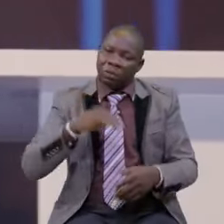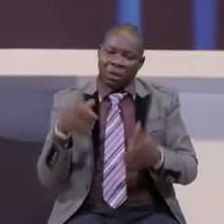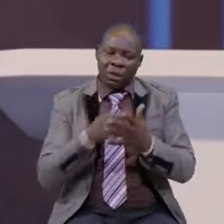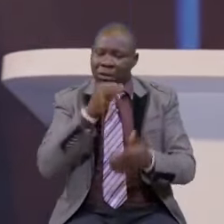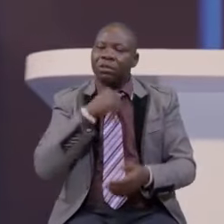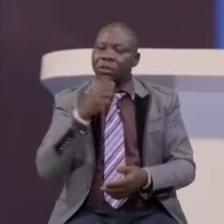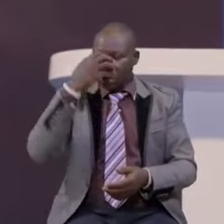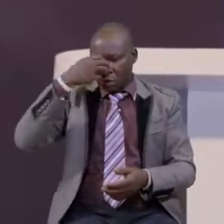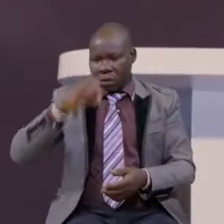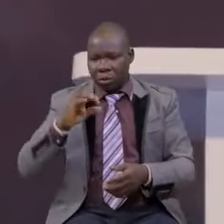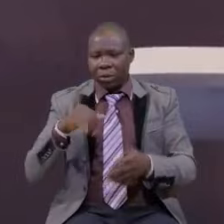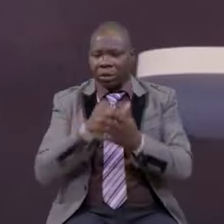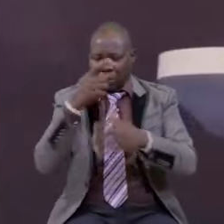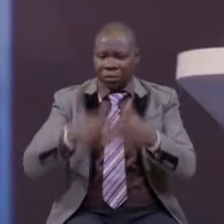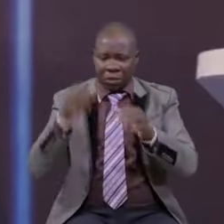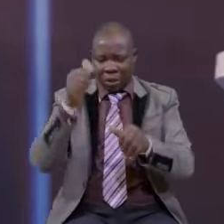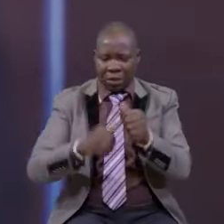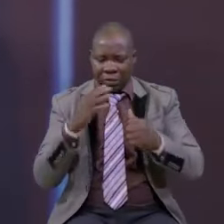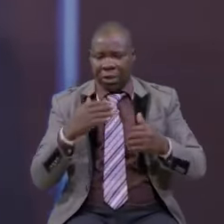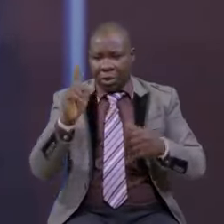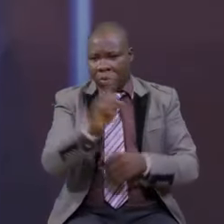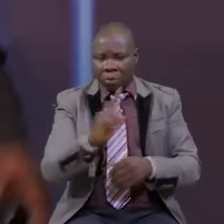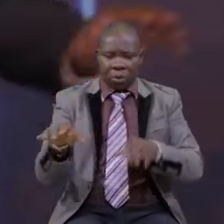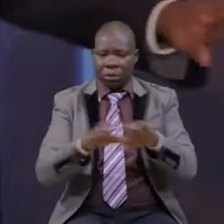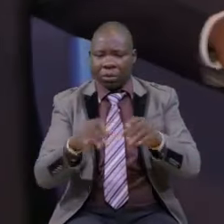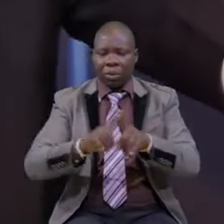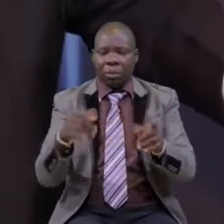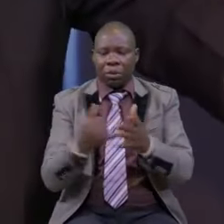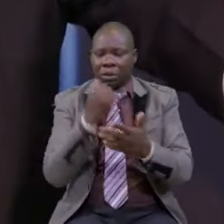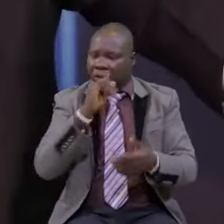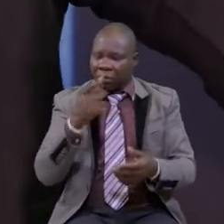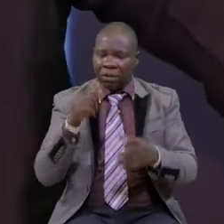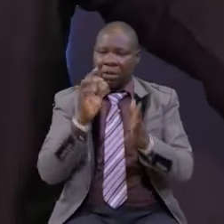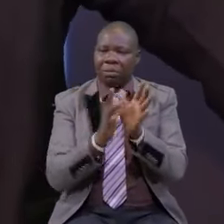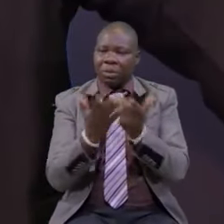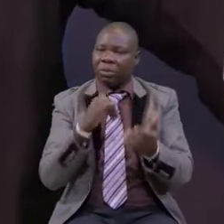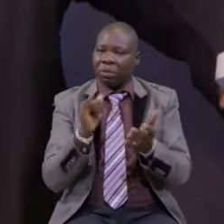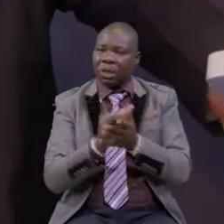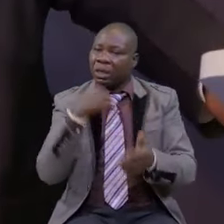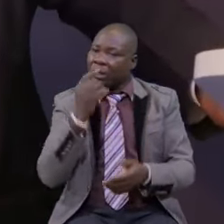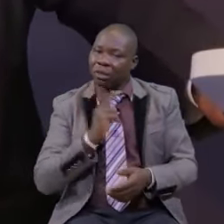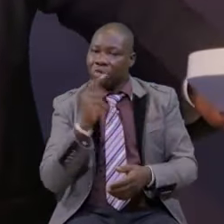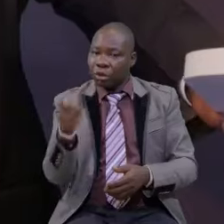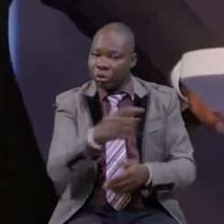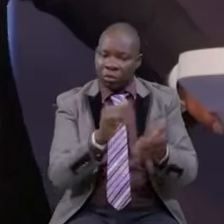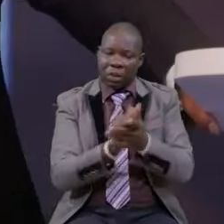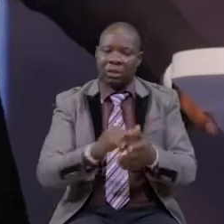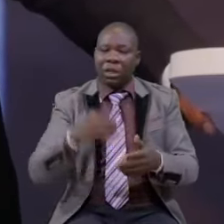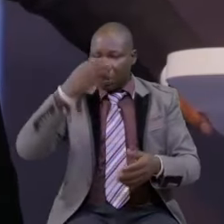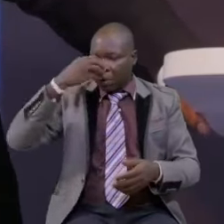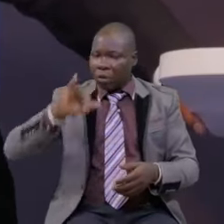what everybody does. But it's the Bible that tells you what is evil, that corruption is evil,